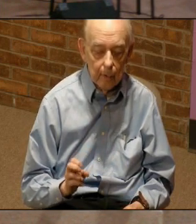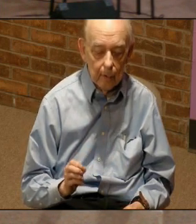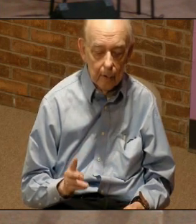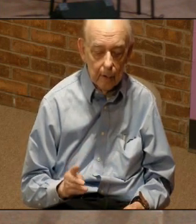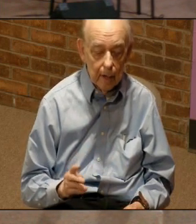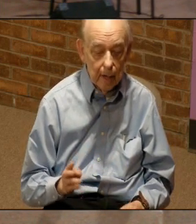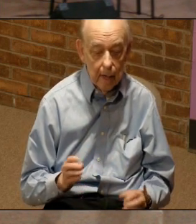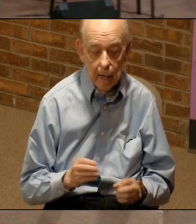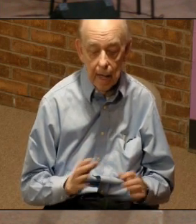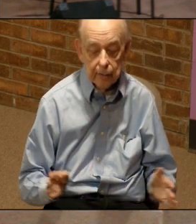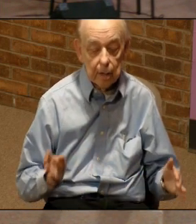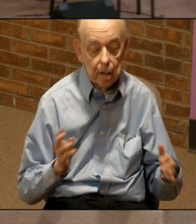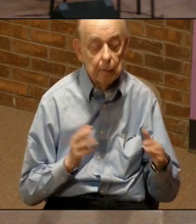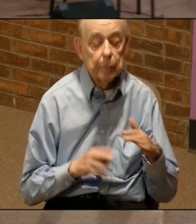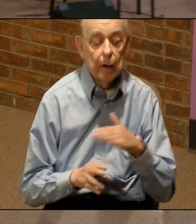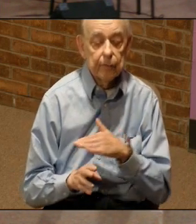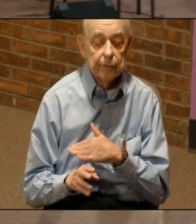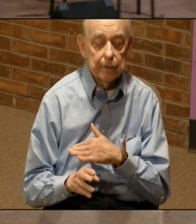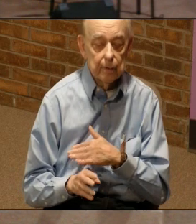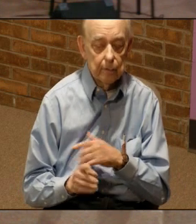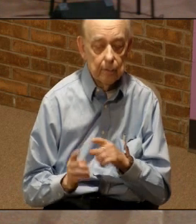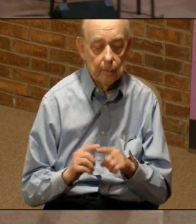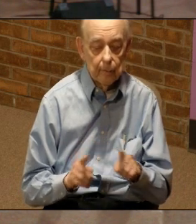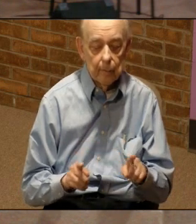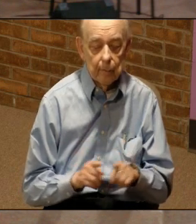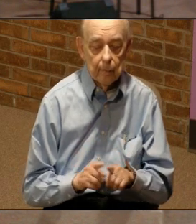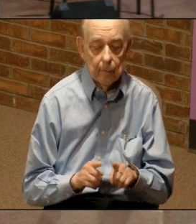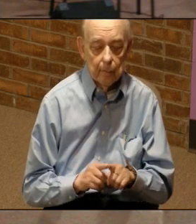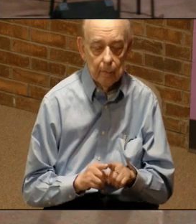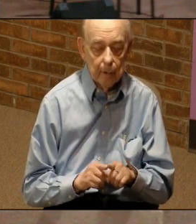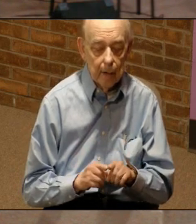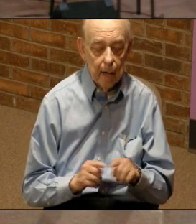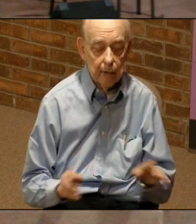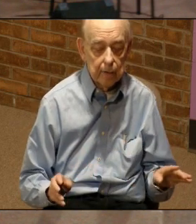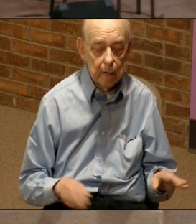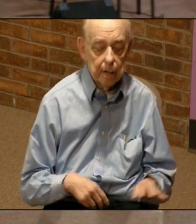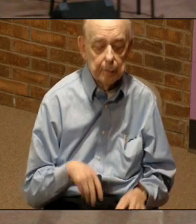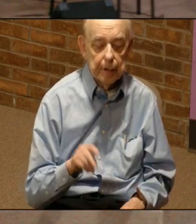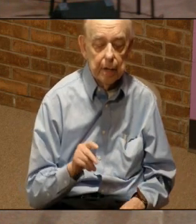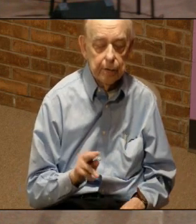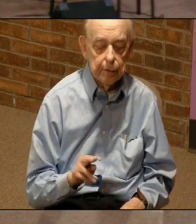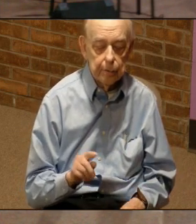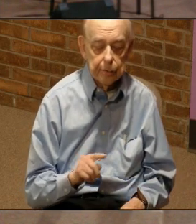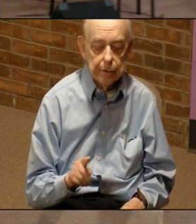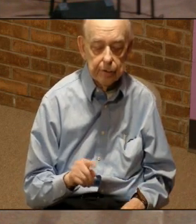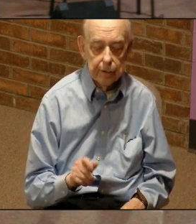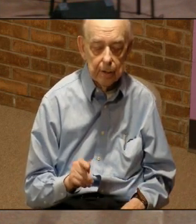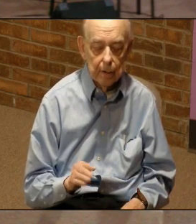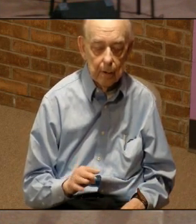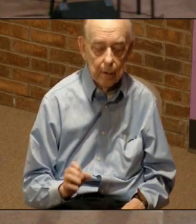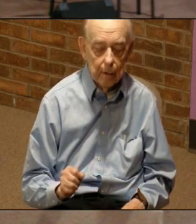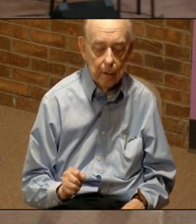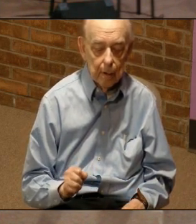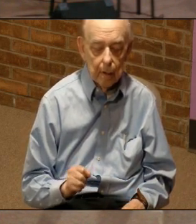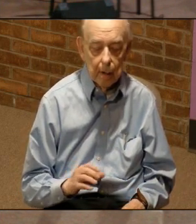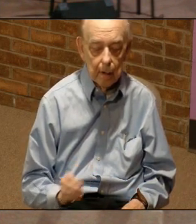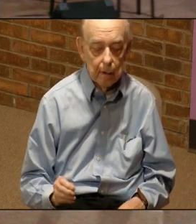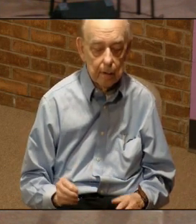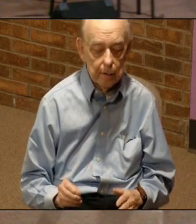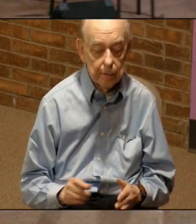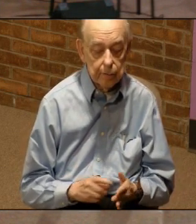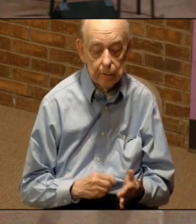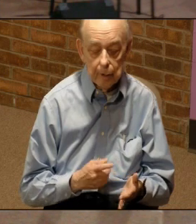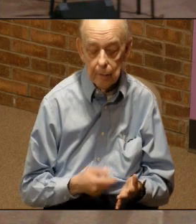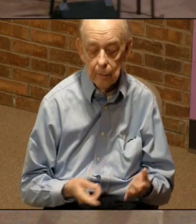of prophecy, but it also has a lot of puzzles. And sometimes what